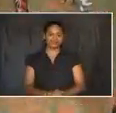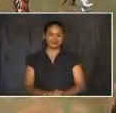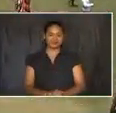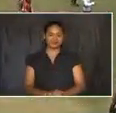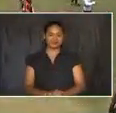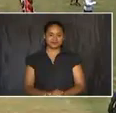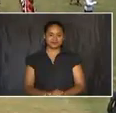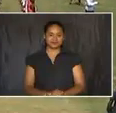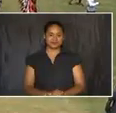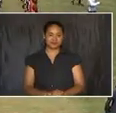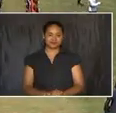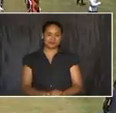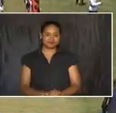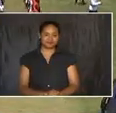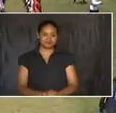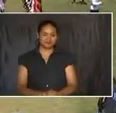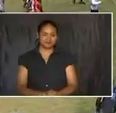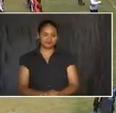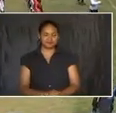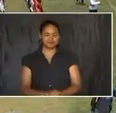Paying the compliments,